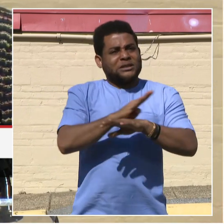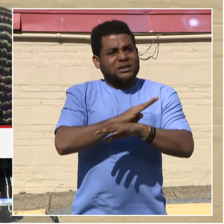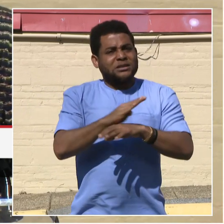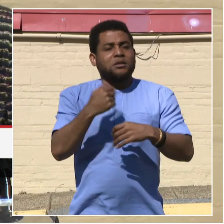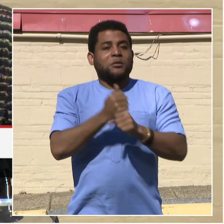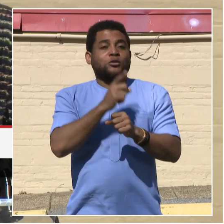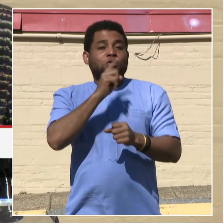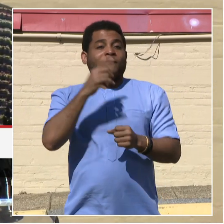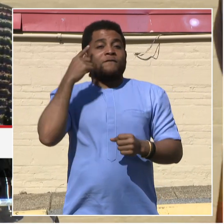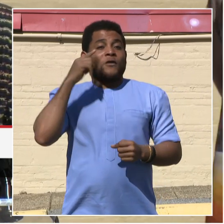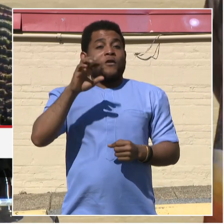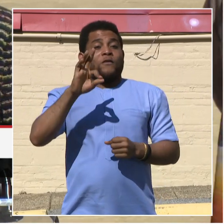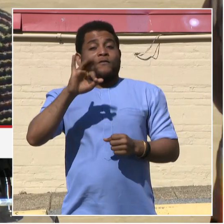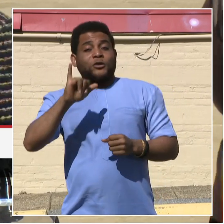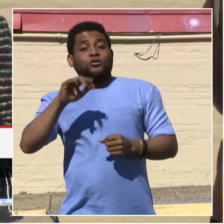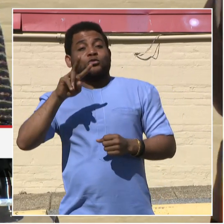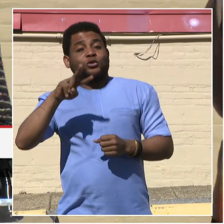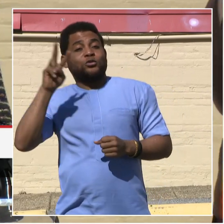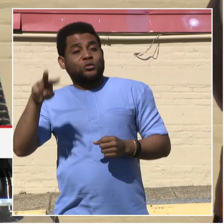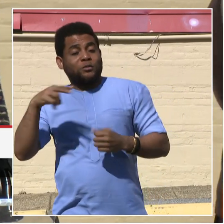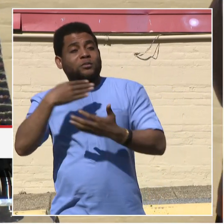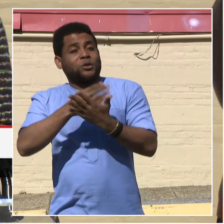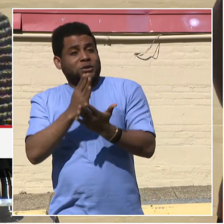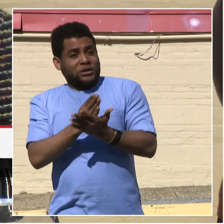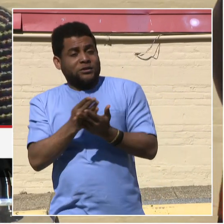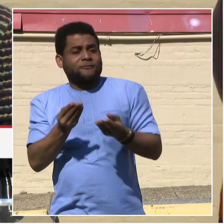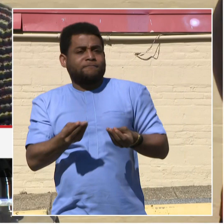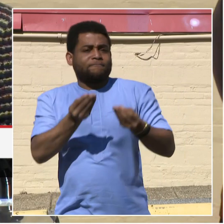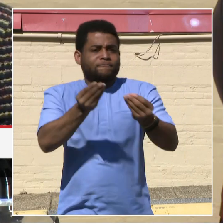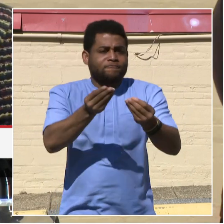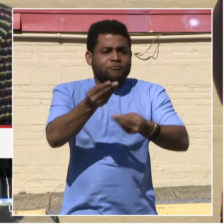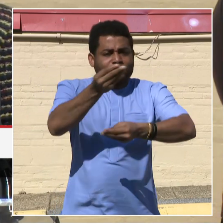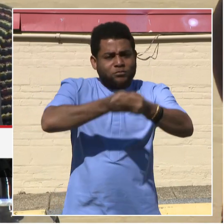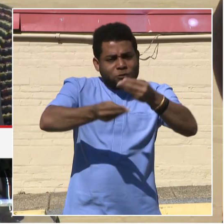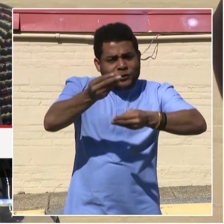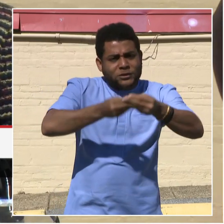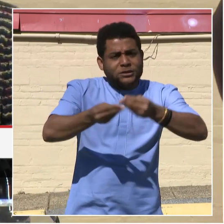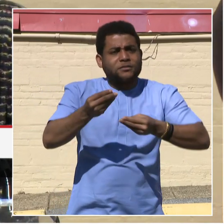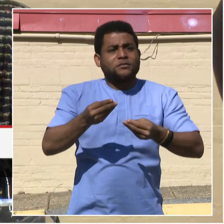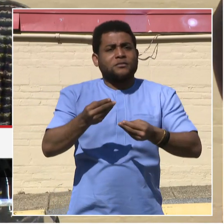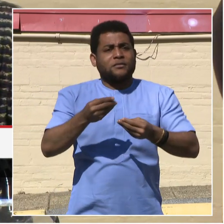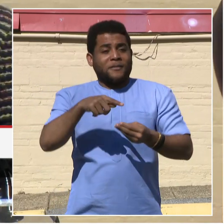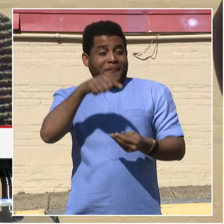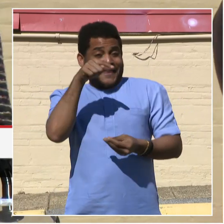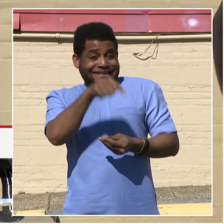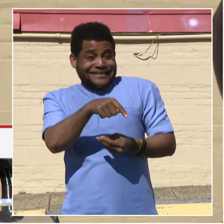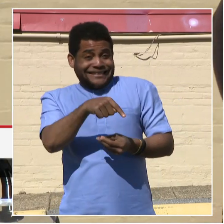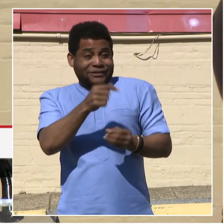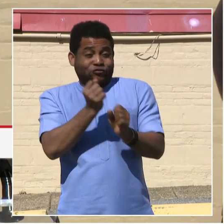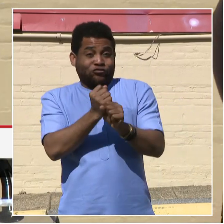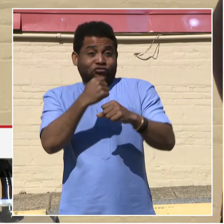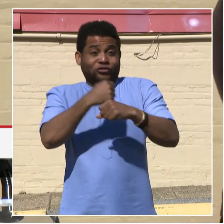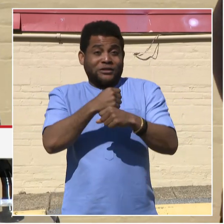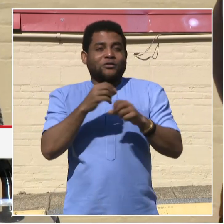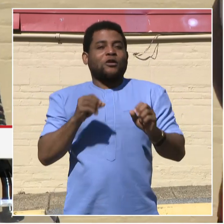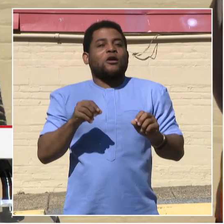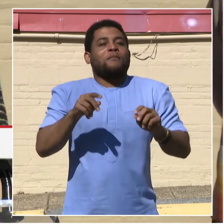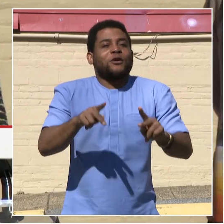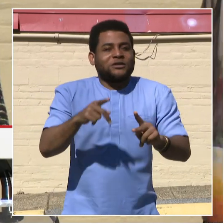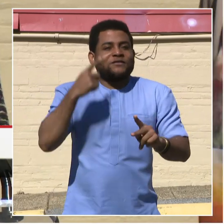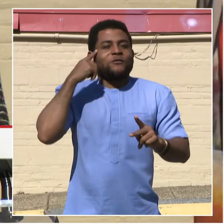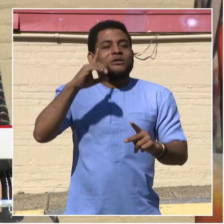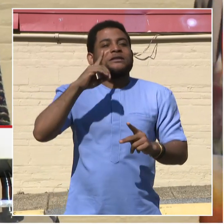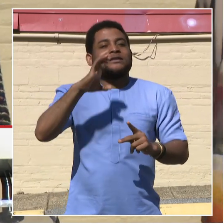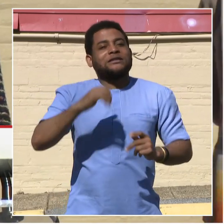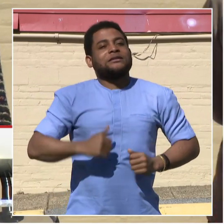year 22 budget. In totality, these measures are creating opportunities for residents and entrepreneurs who historically